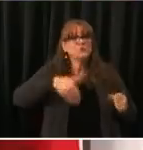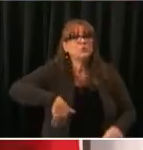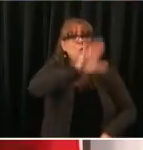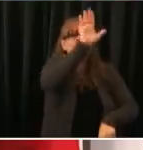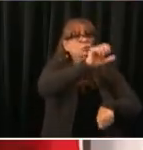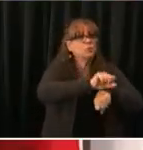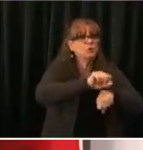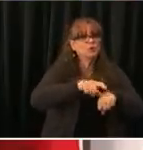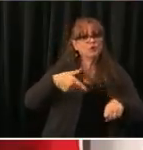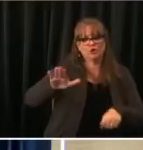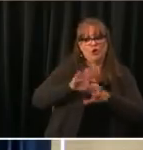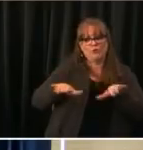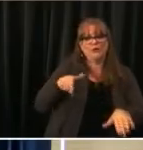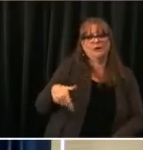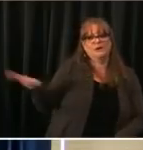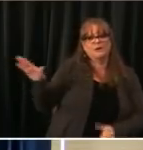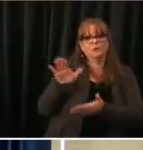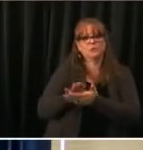families.